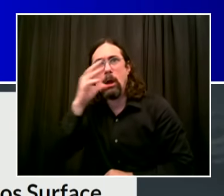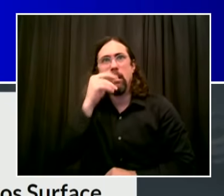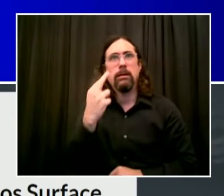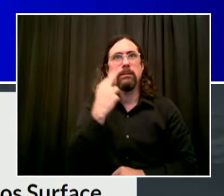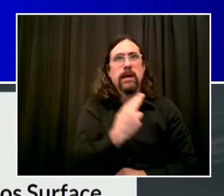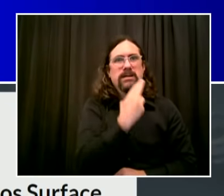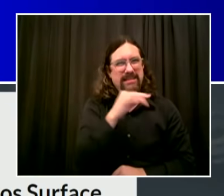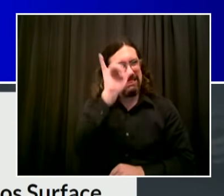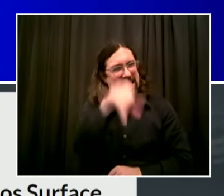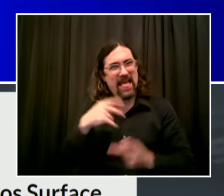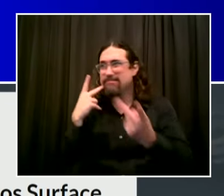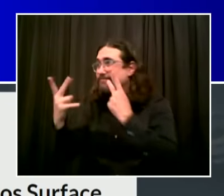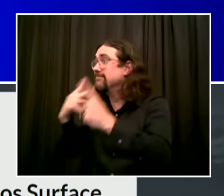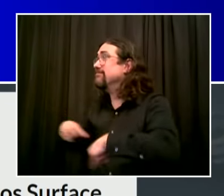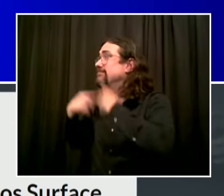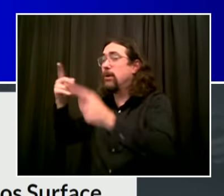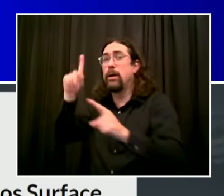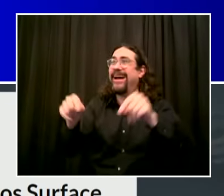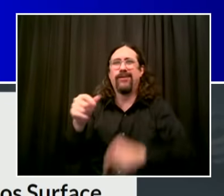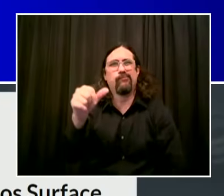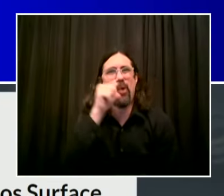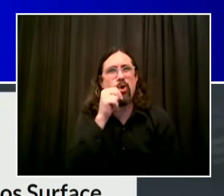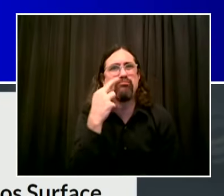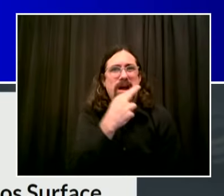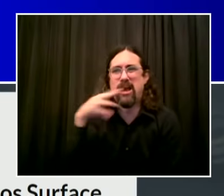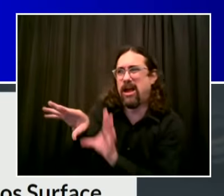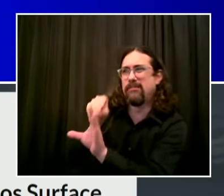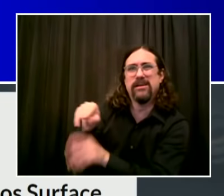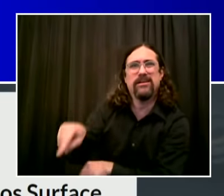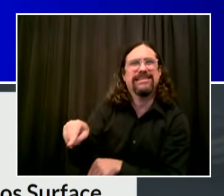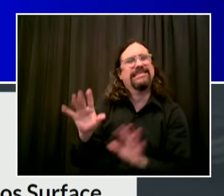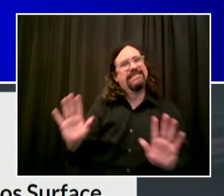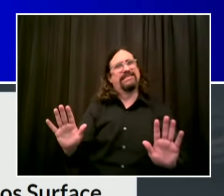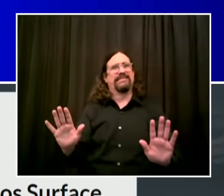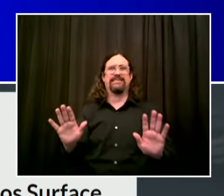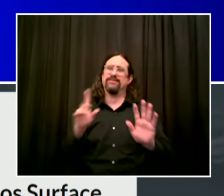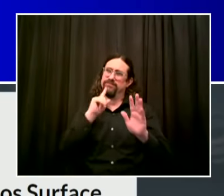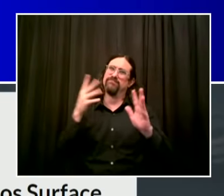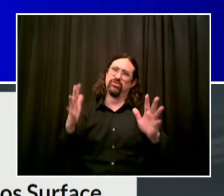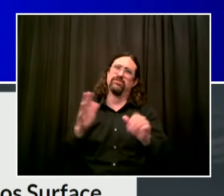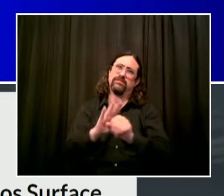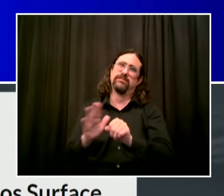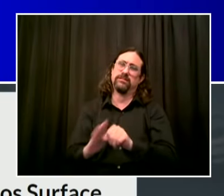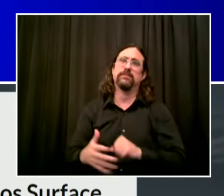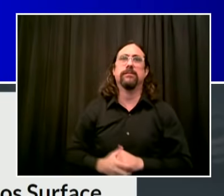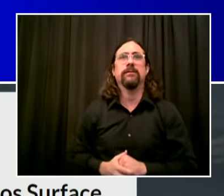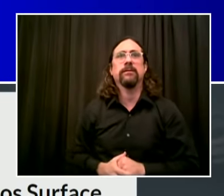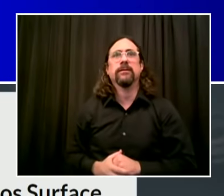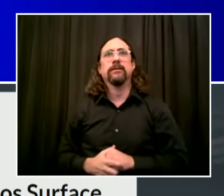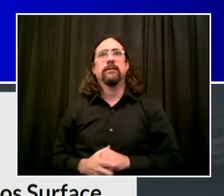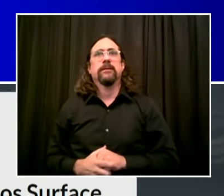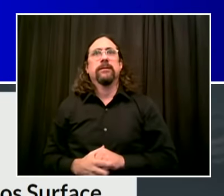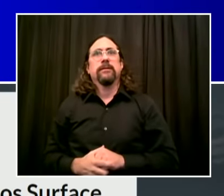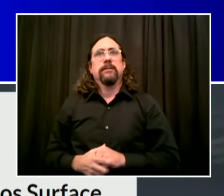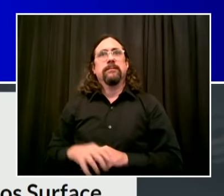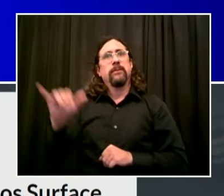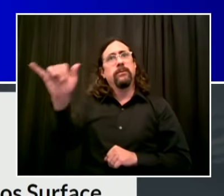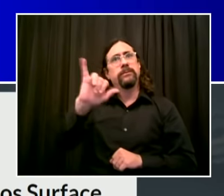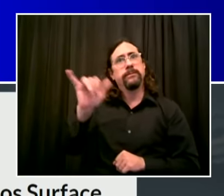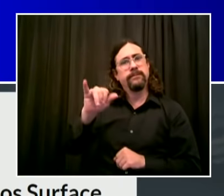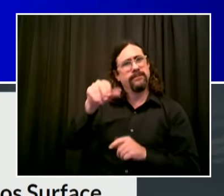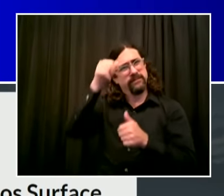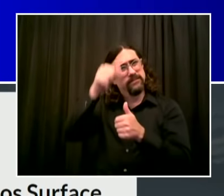rules. Keep educating everyone around you. That's the importance of doing that, including when you're outdoors. And while we're talking about outdoors, let's talk